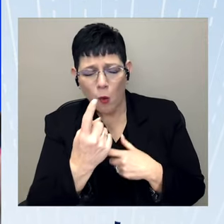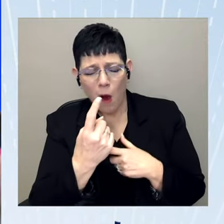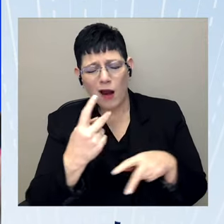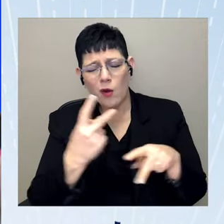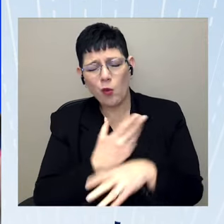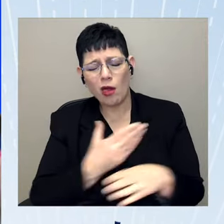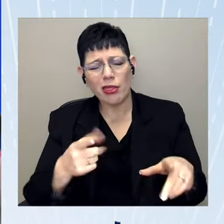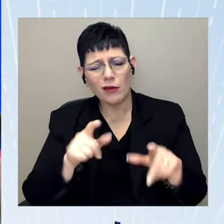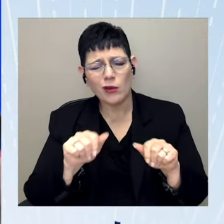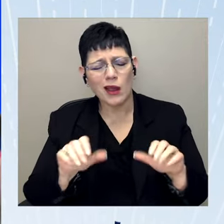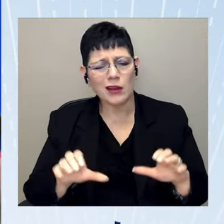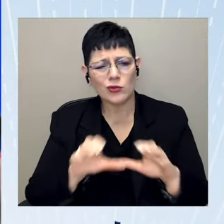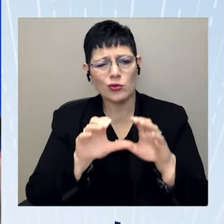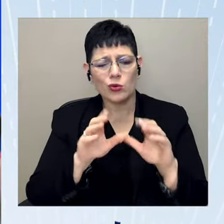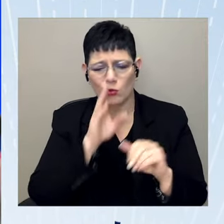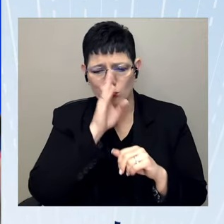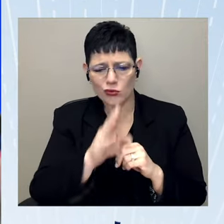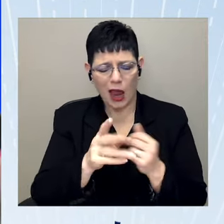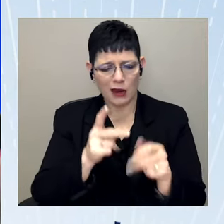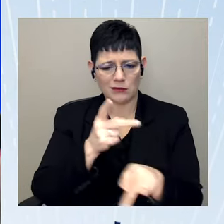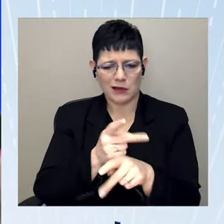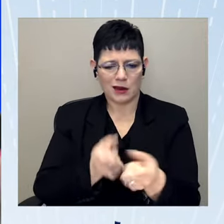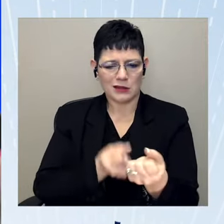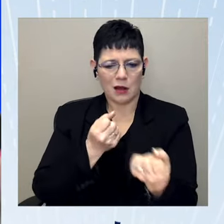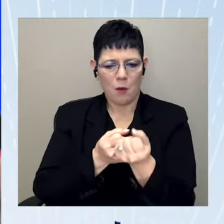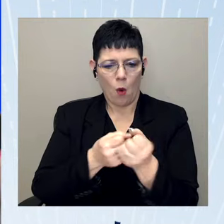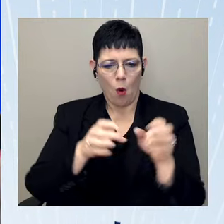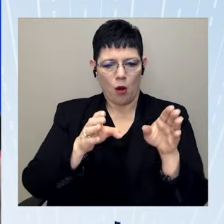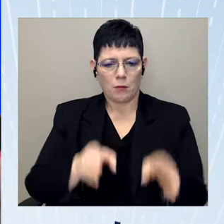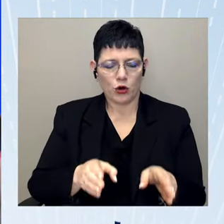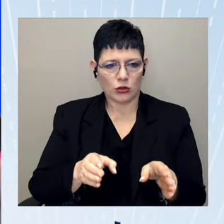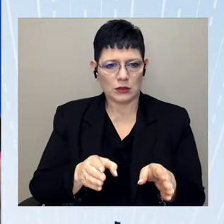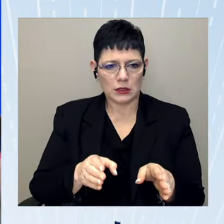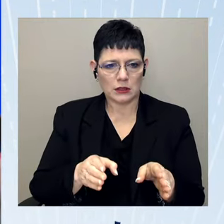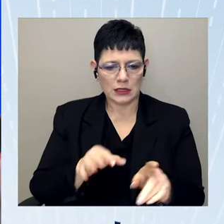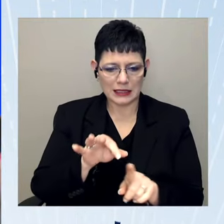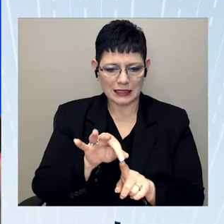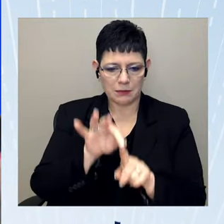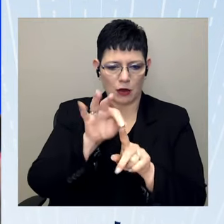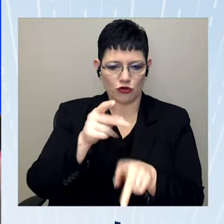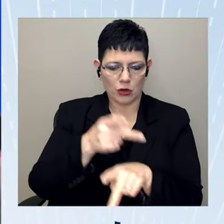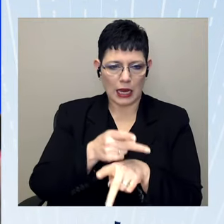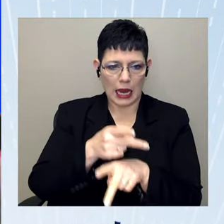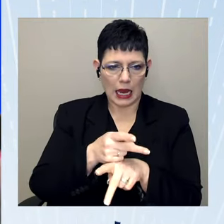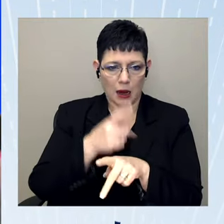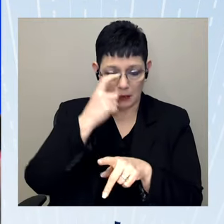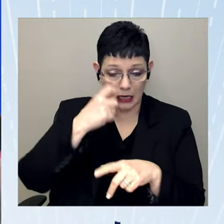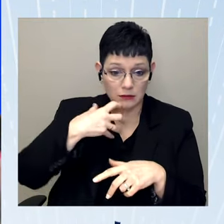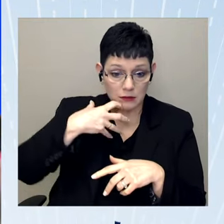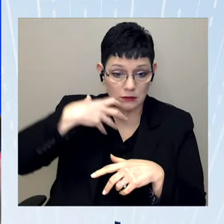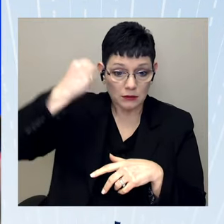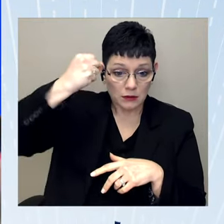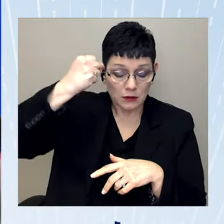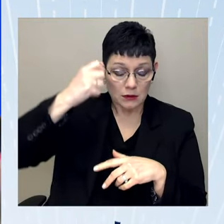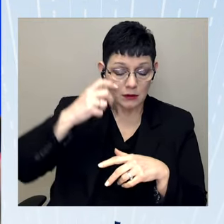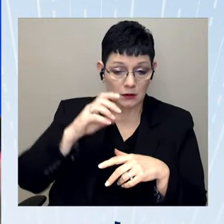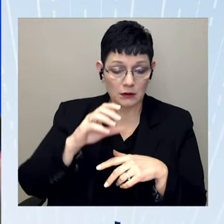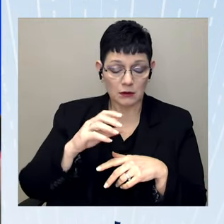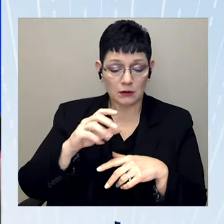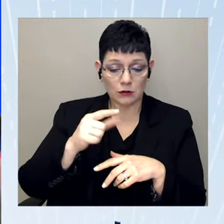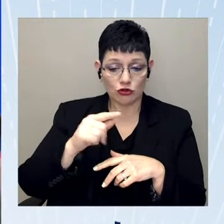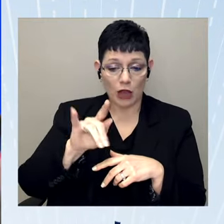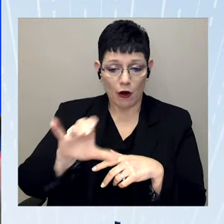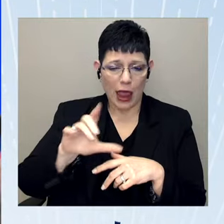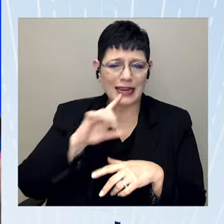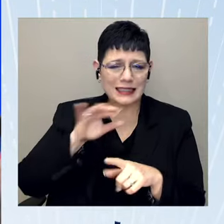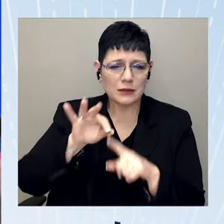care support worker in a position to provide specialty care, because geriatrics is specialty care, and they don't know what to do. That's when you